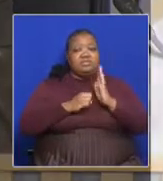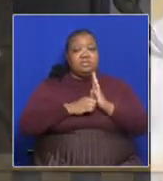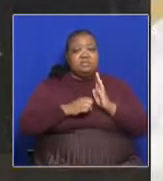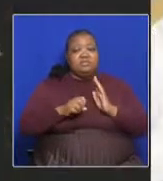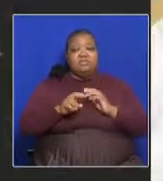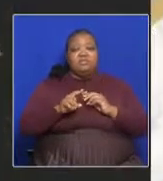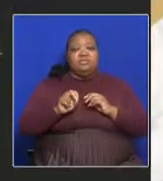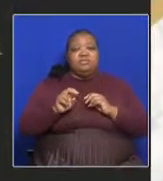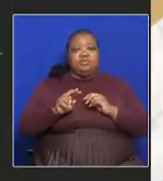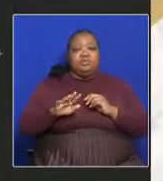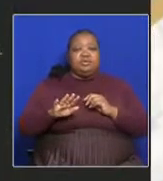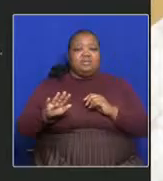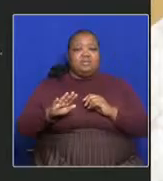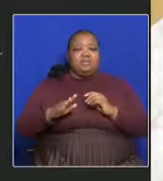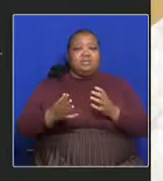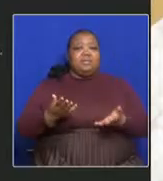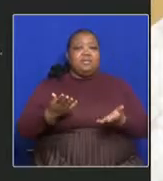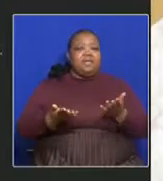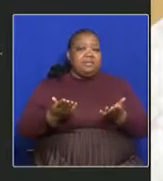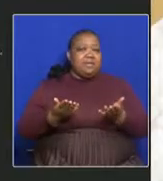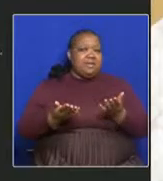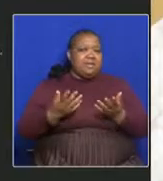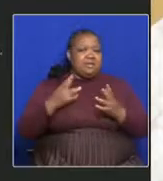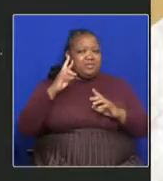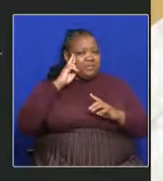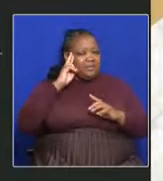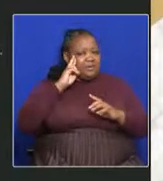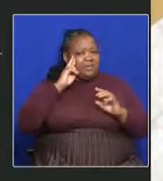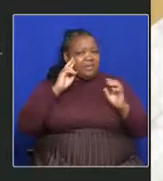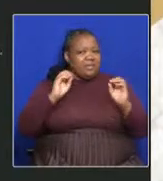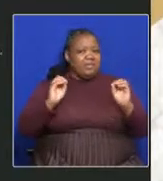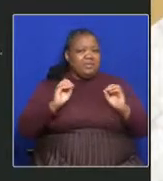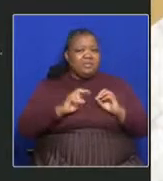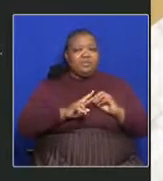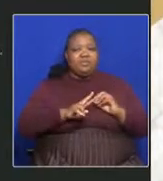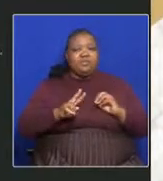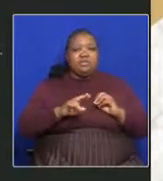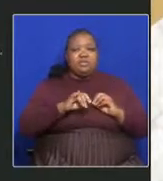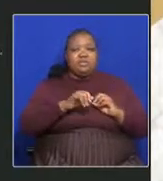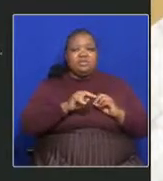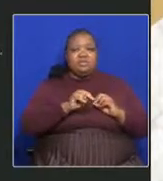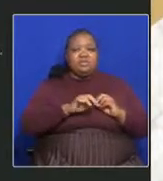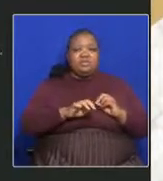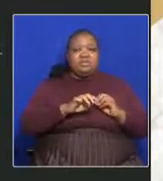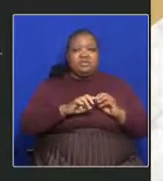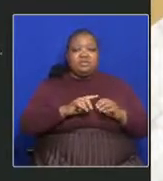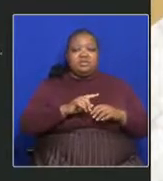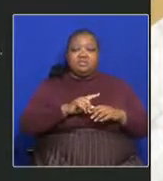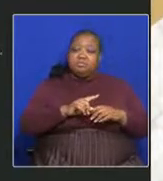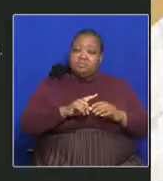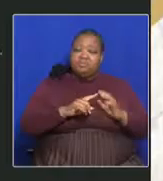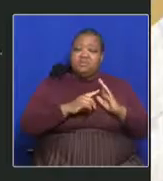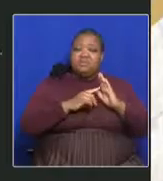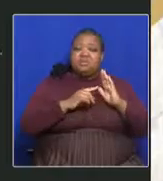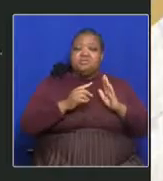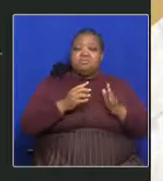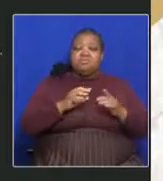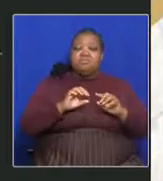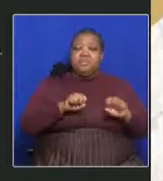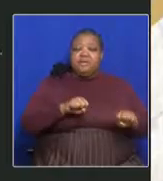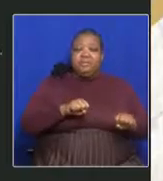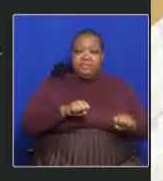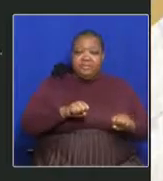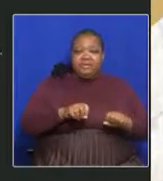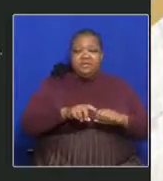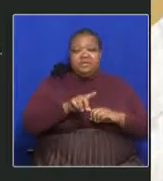He probably does not remember that the 22nd of June was the date of the recovery, and the 1st of July is the